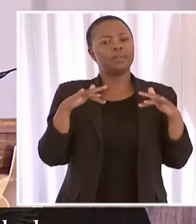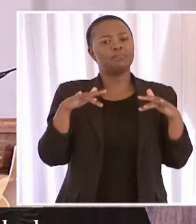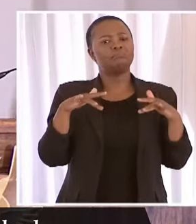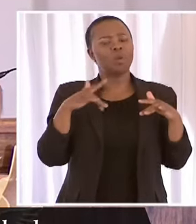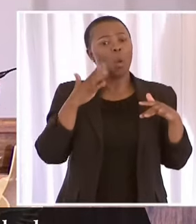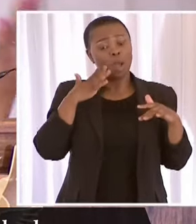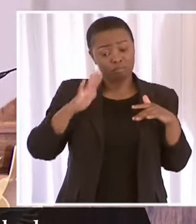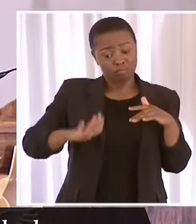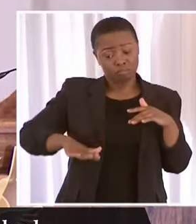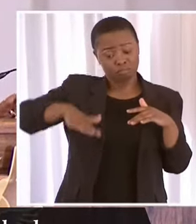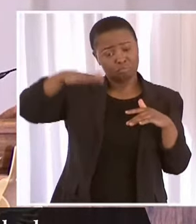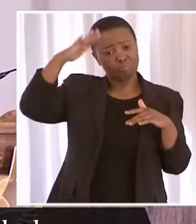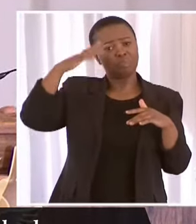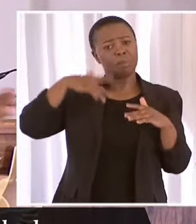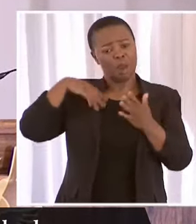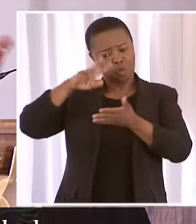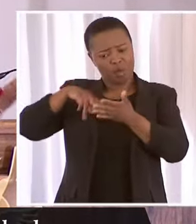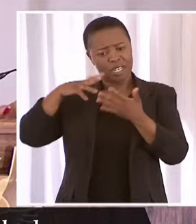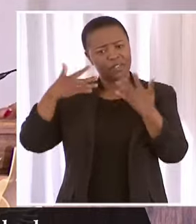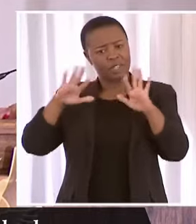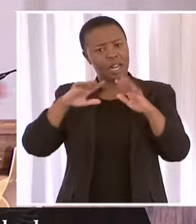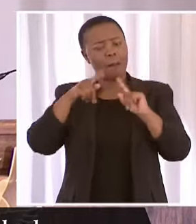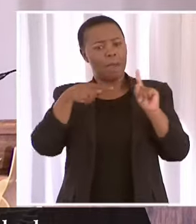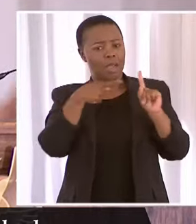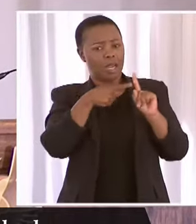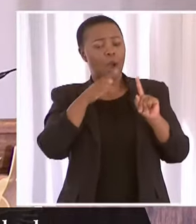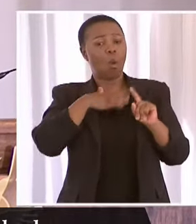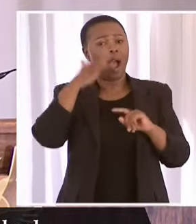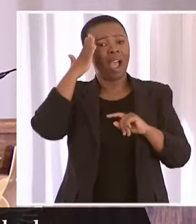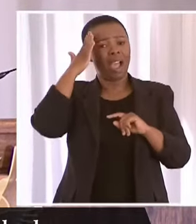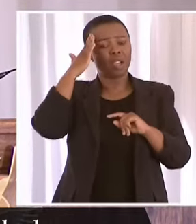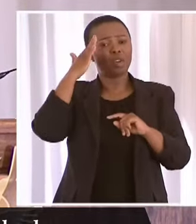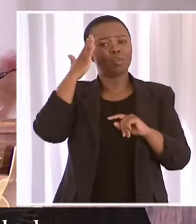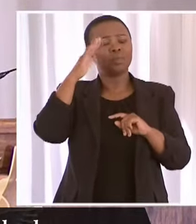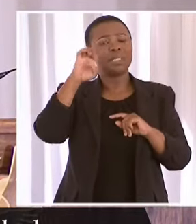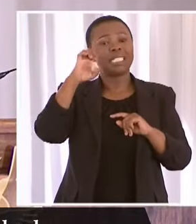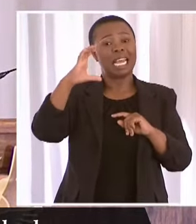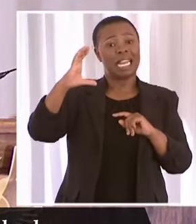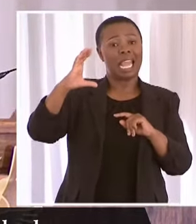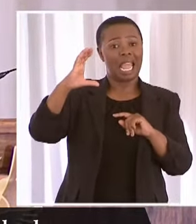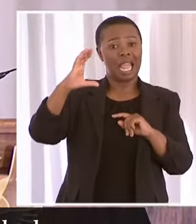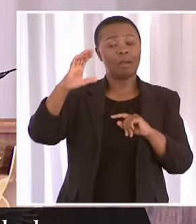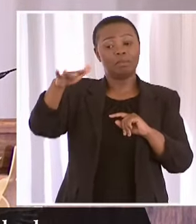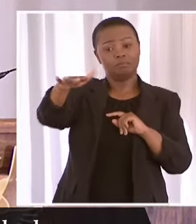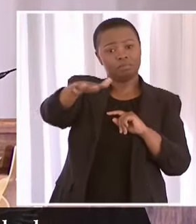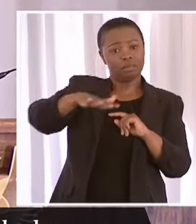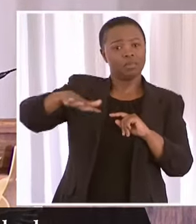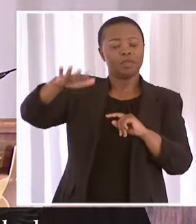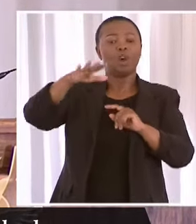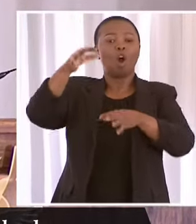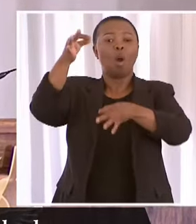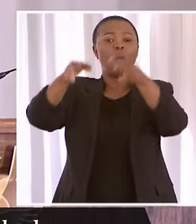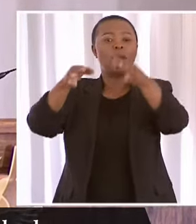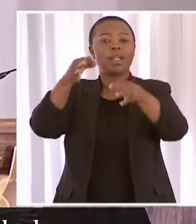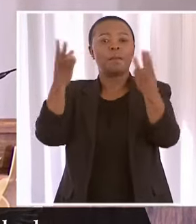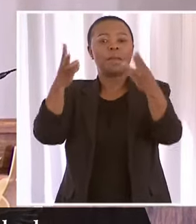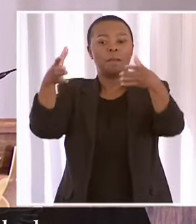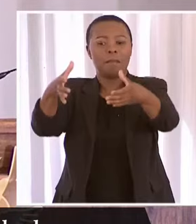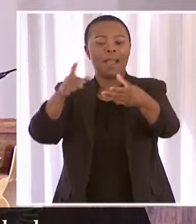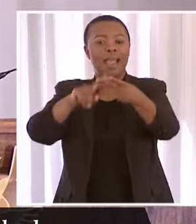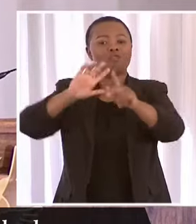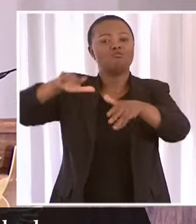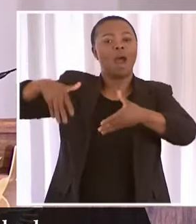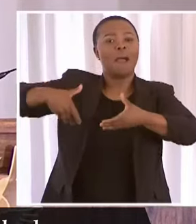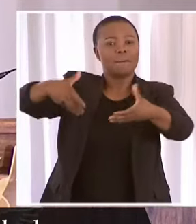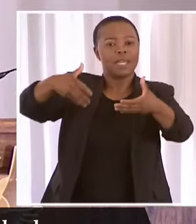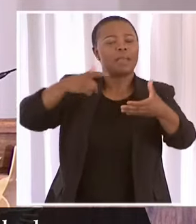up. As you know, Eastern Cape is a home for politics and rugby. So I used to read a lot